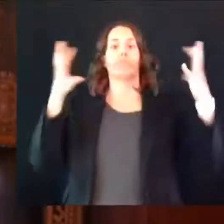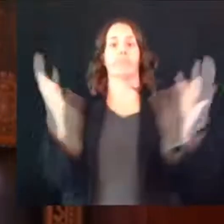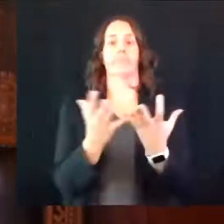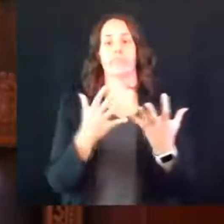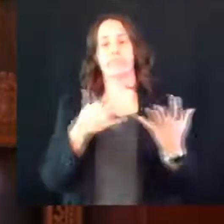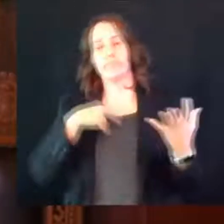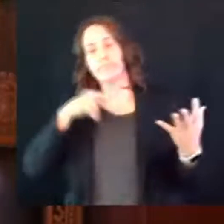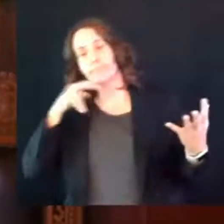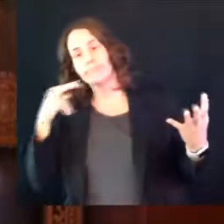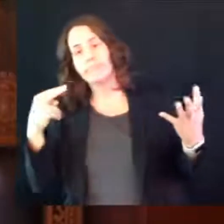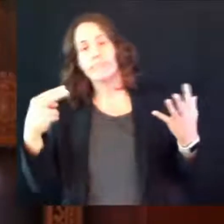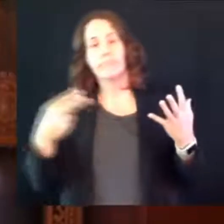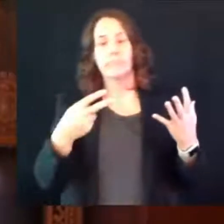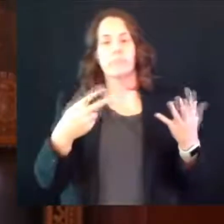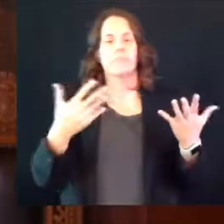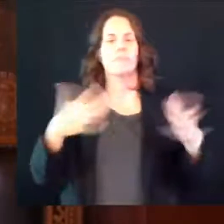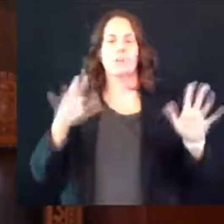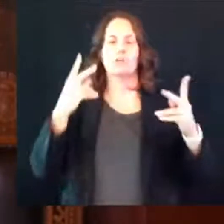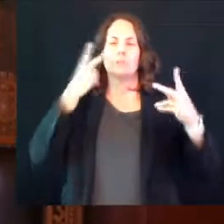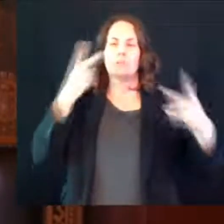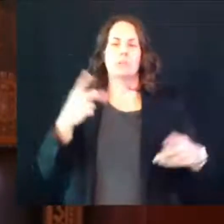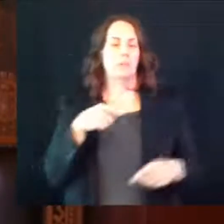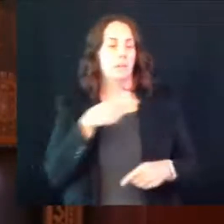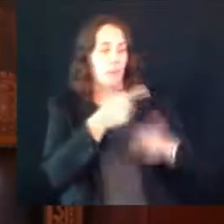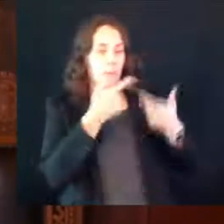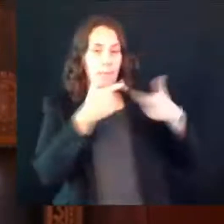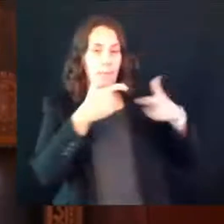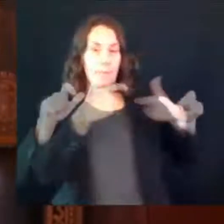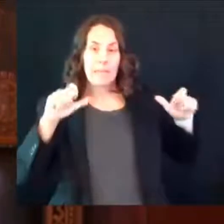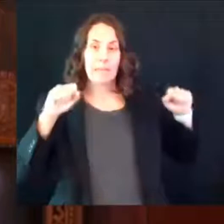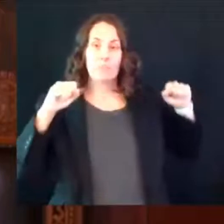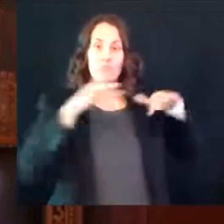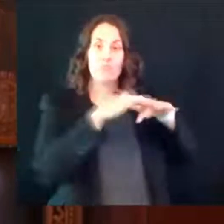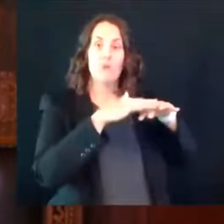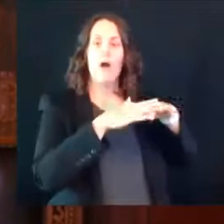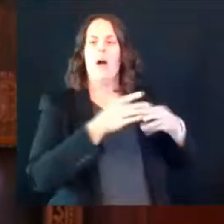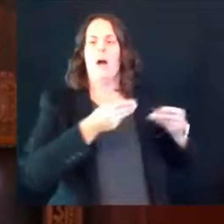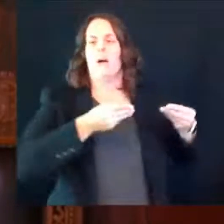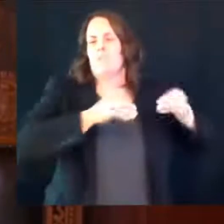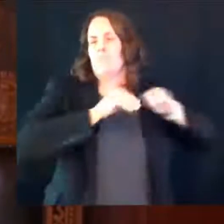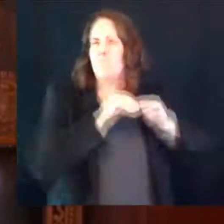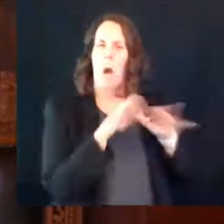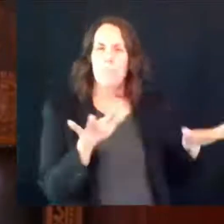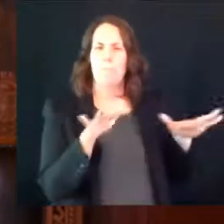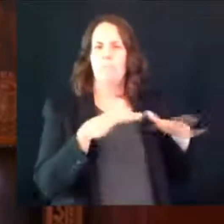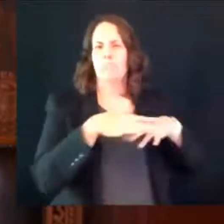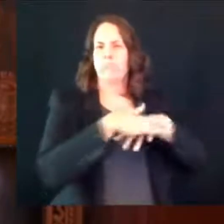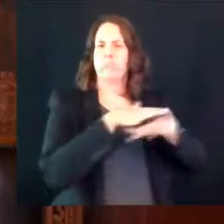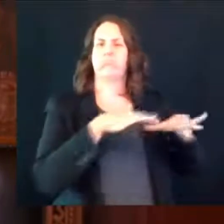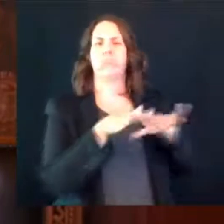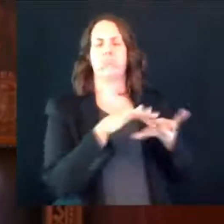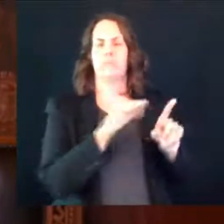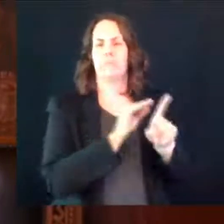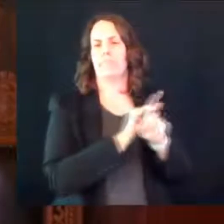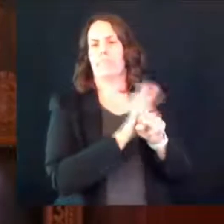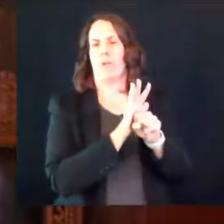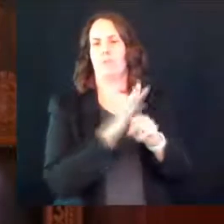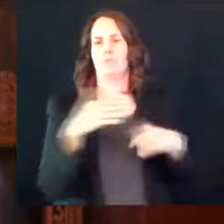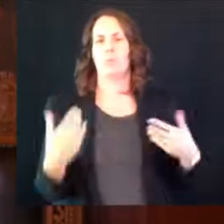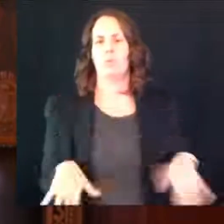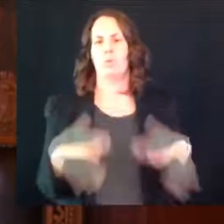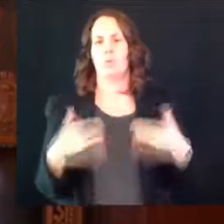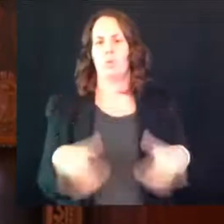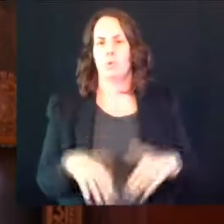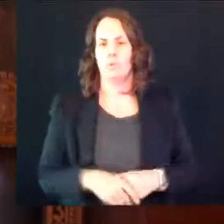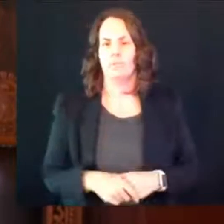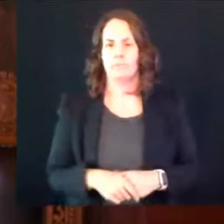potentially limited ventilation. So I think it's a key to preventing the spread is to limiting the